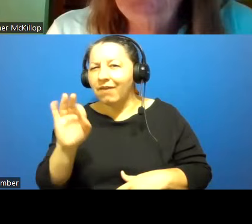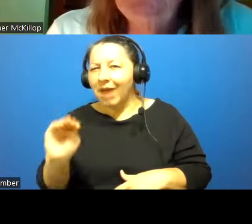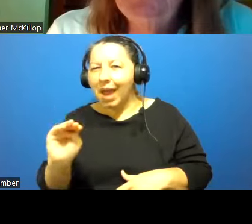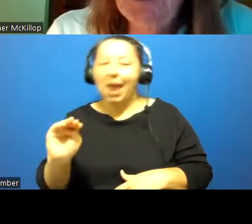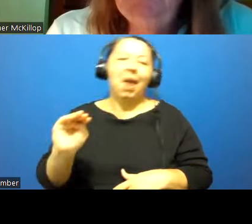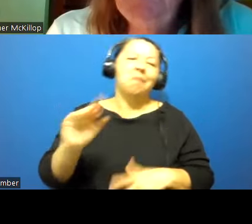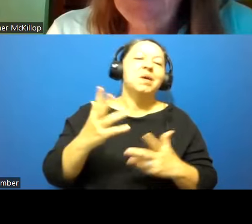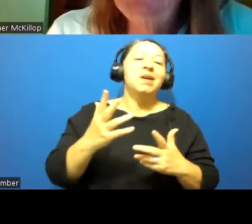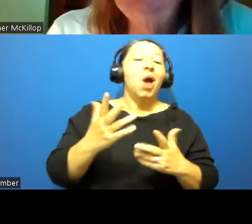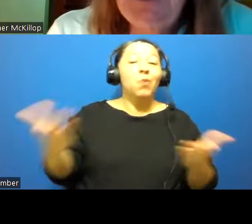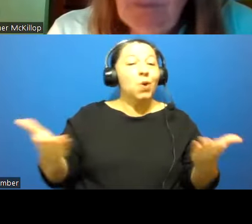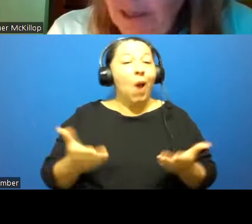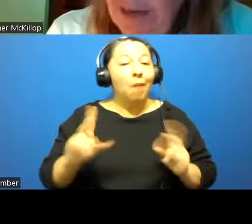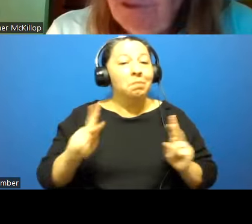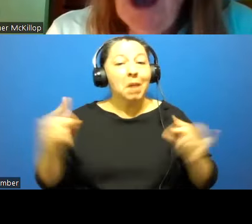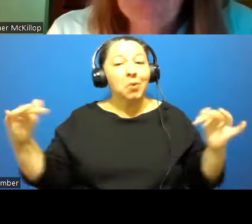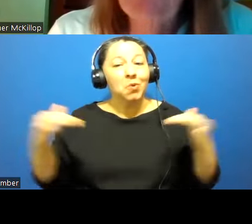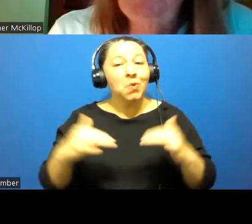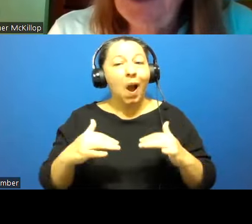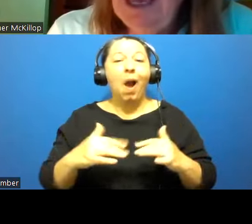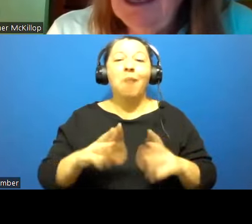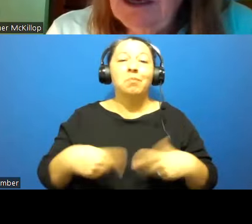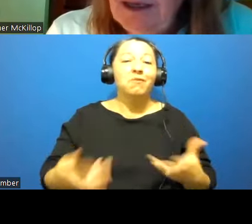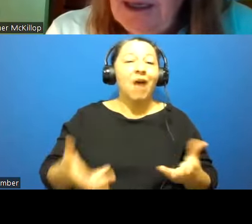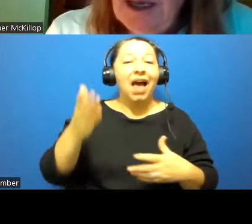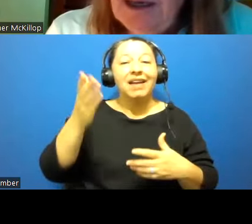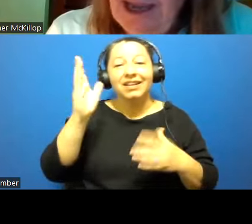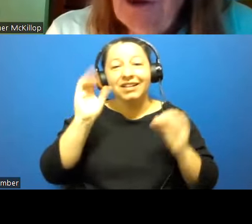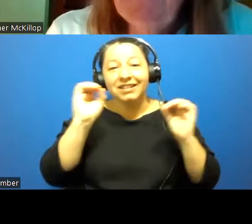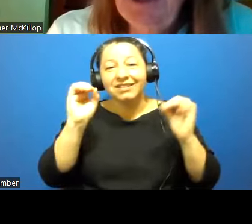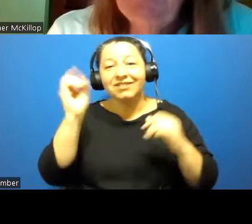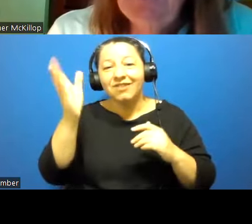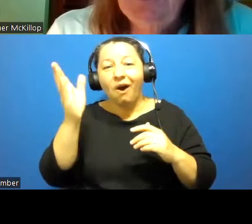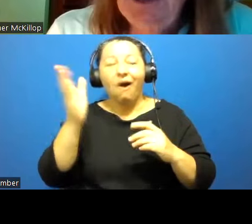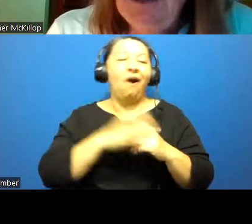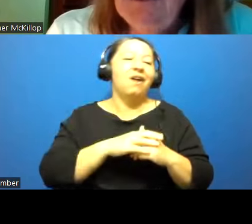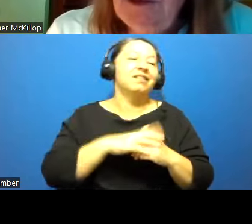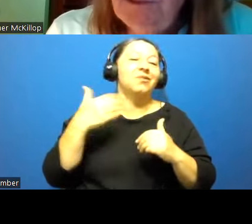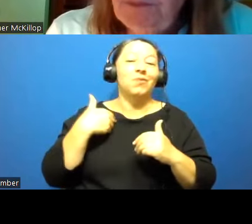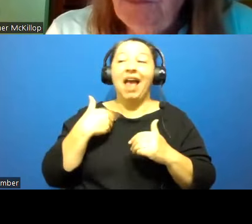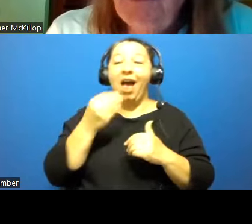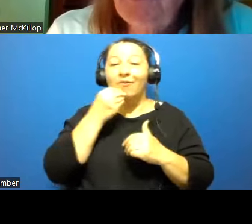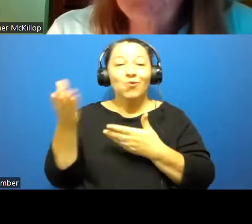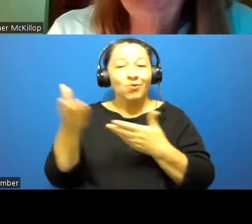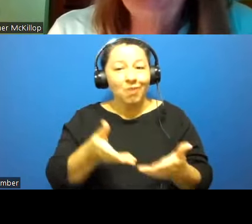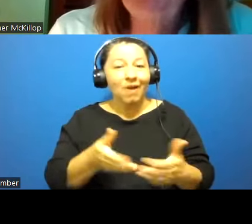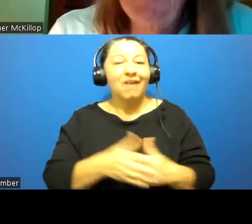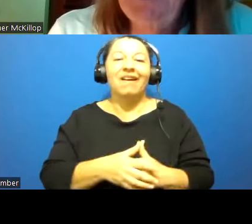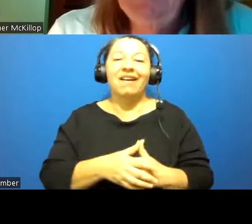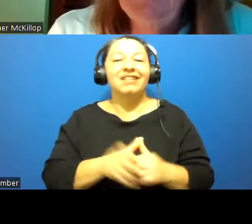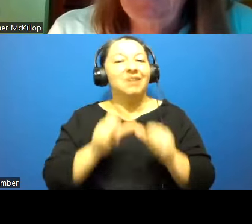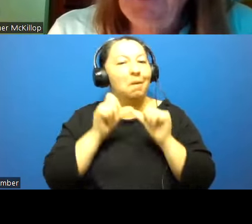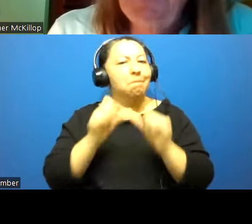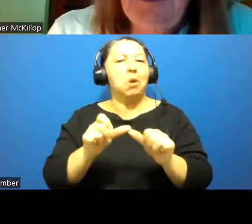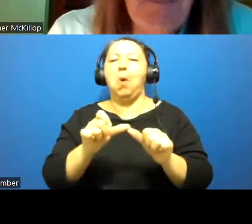people to come, and we gave talks, and we had a catered event, and it is a permanent